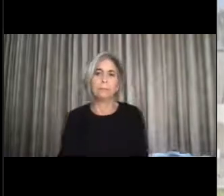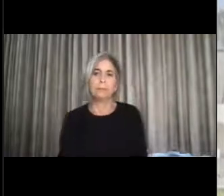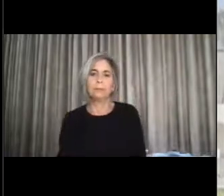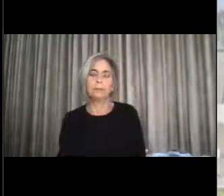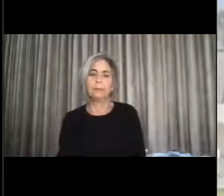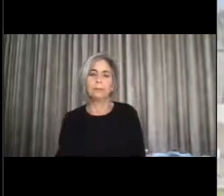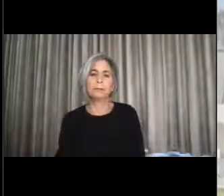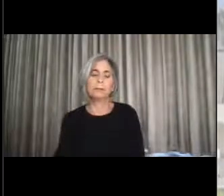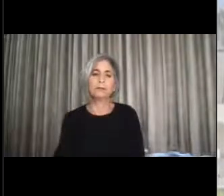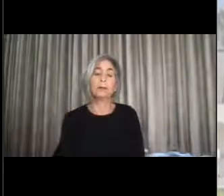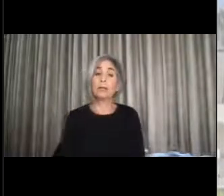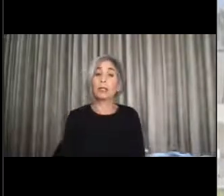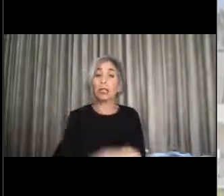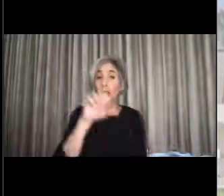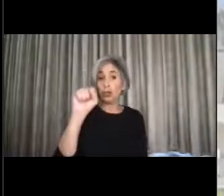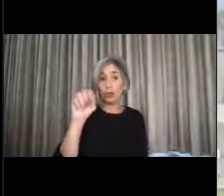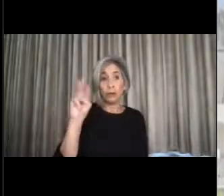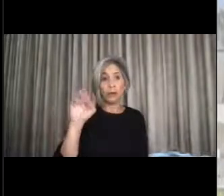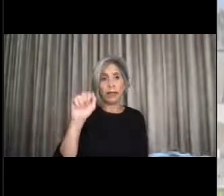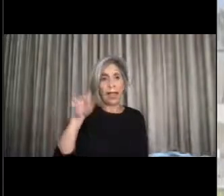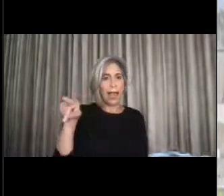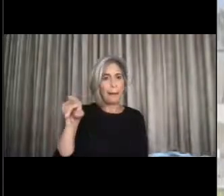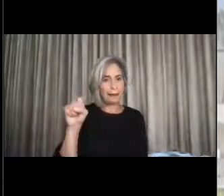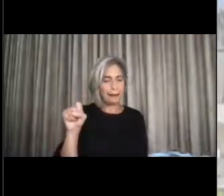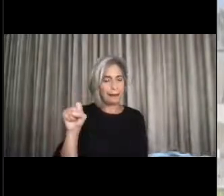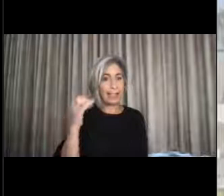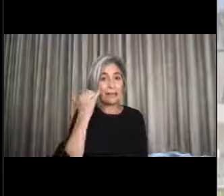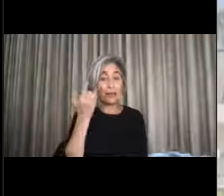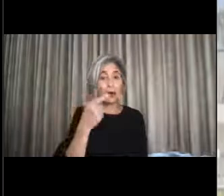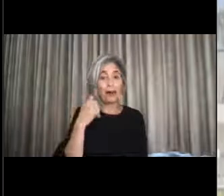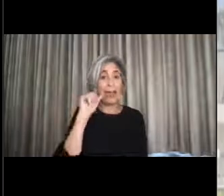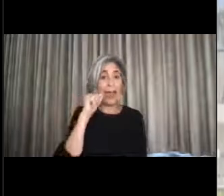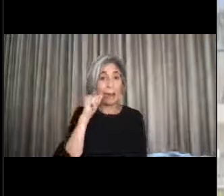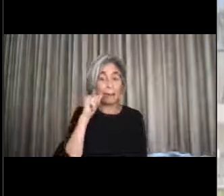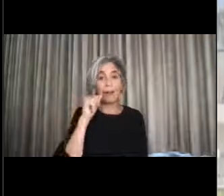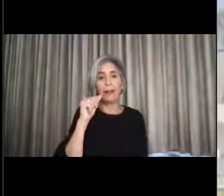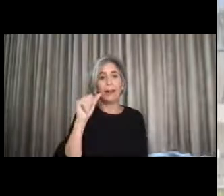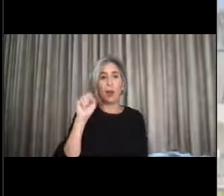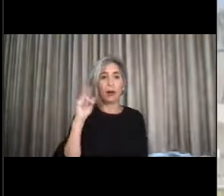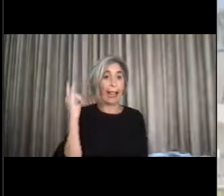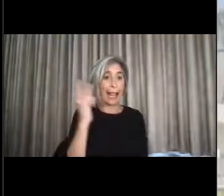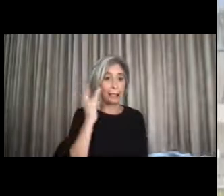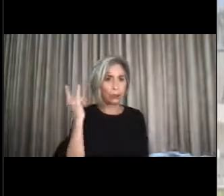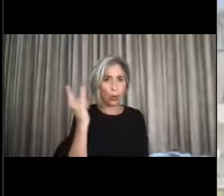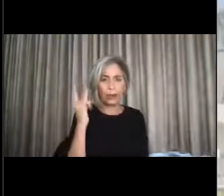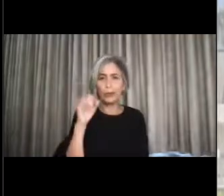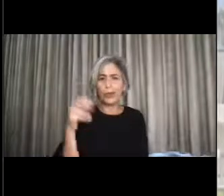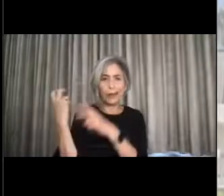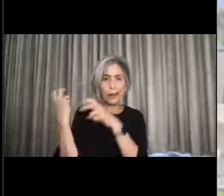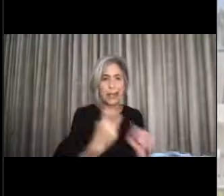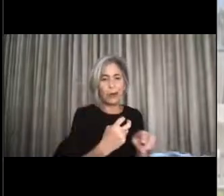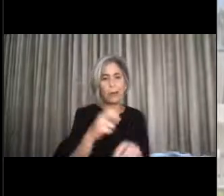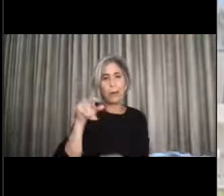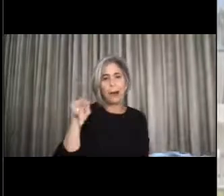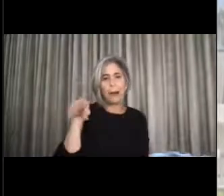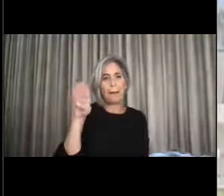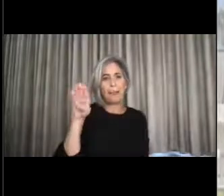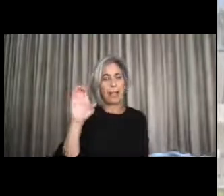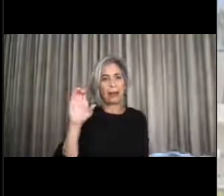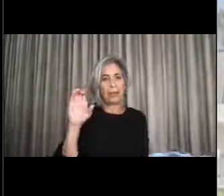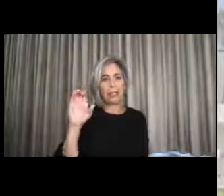And then we also have our social media apps. Whether you are on the Apple or Android side of the fence, you can download Palm Beach County's DART app,